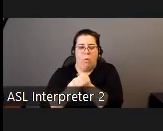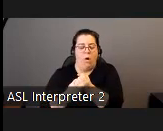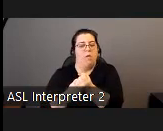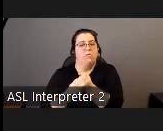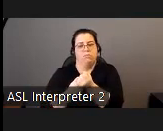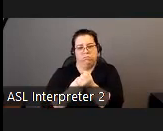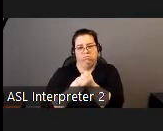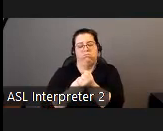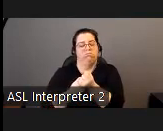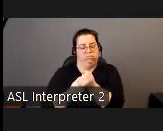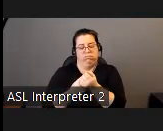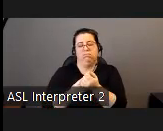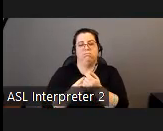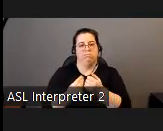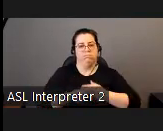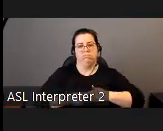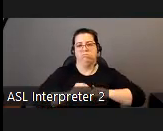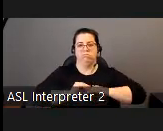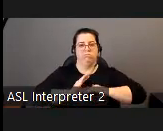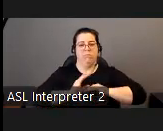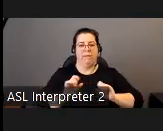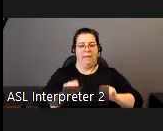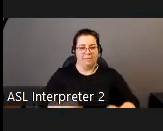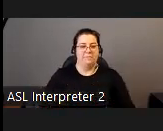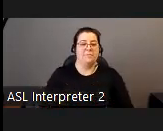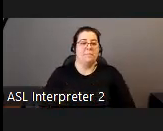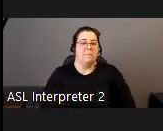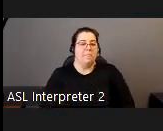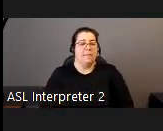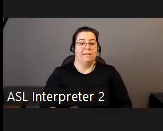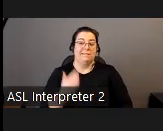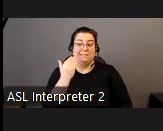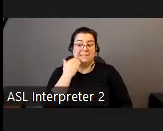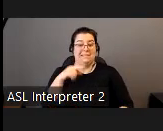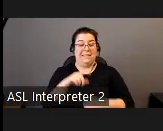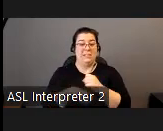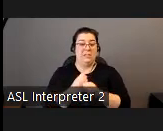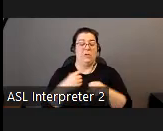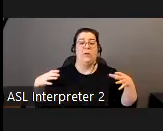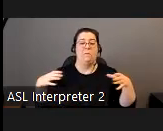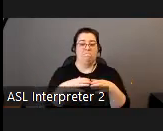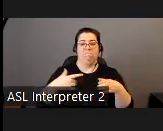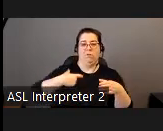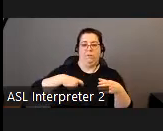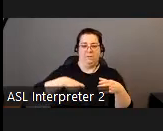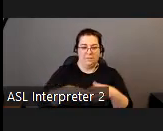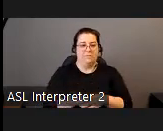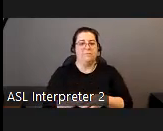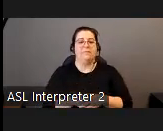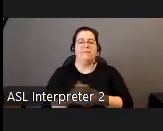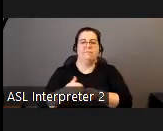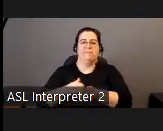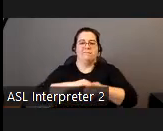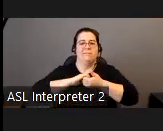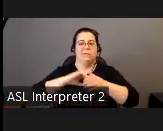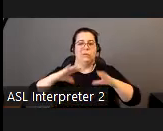elder abuse this past year. We set 3 goals. It was a collaborative group that worked on it and identified